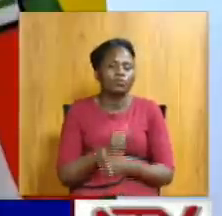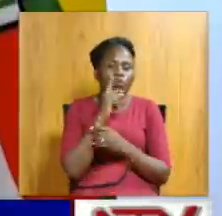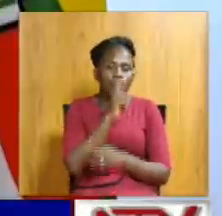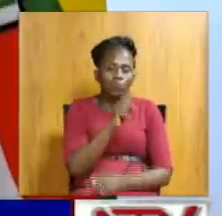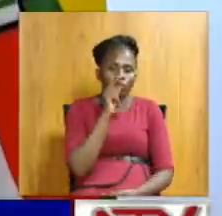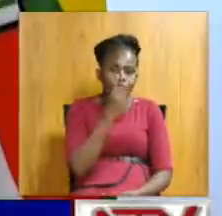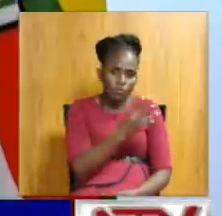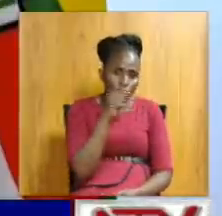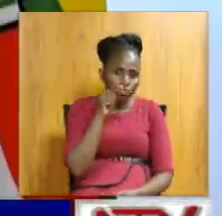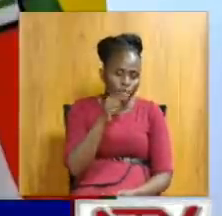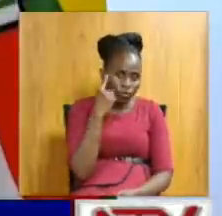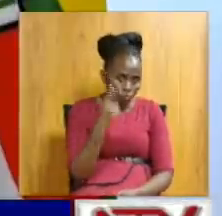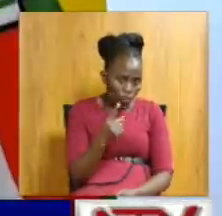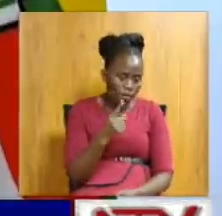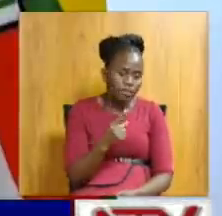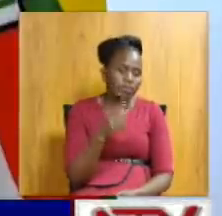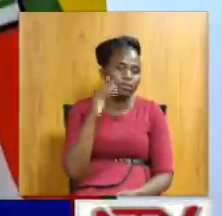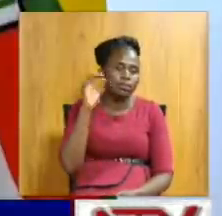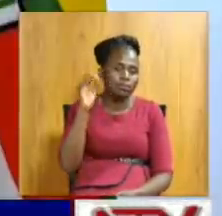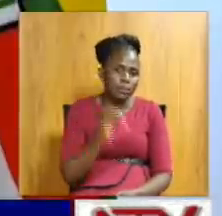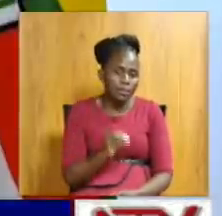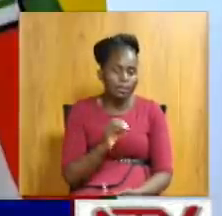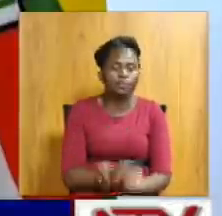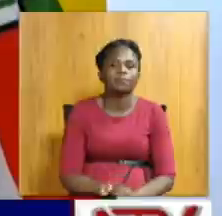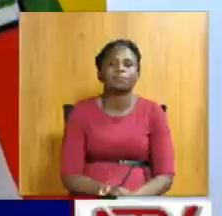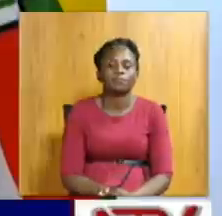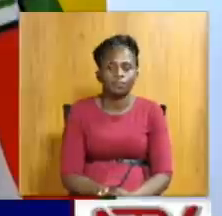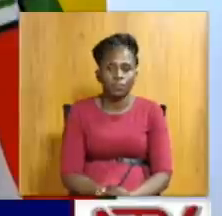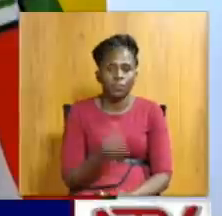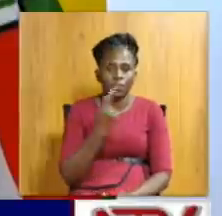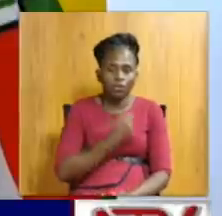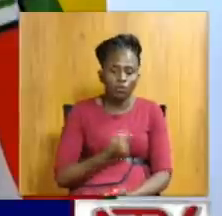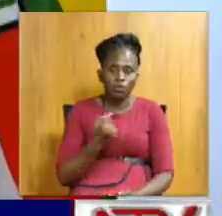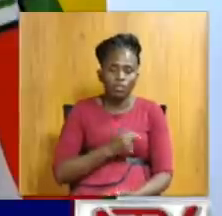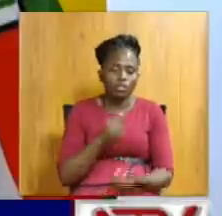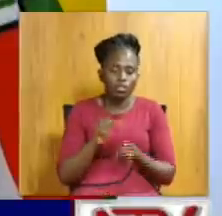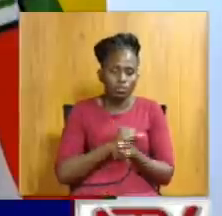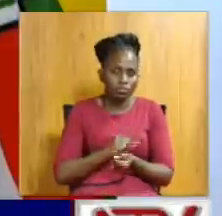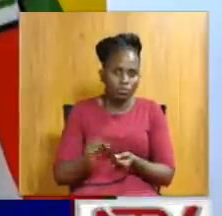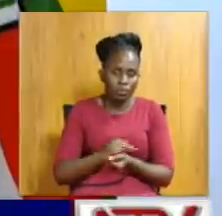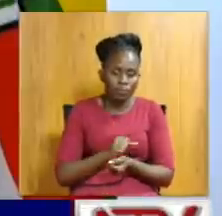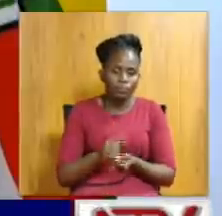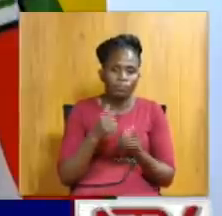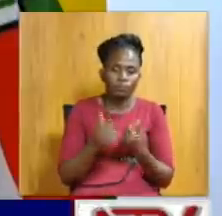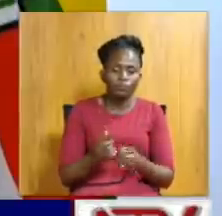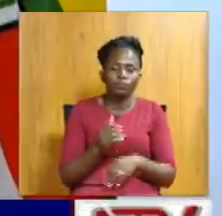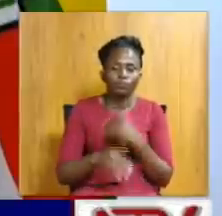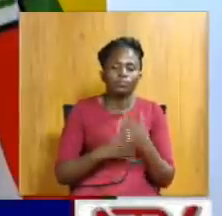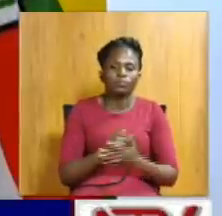4.16 cents. It is only Bujagari that was distorted to use US dollars